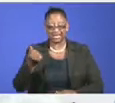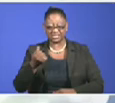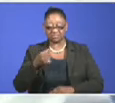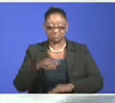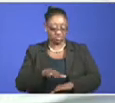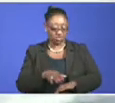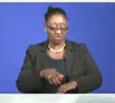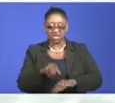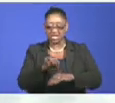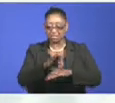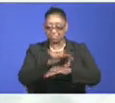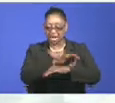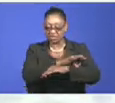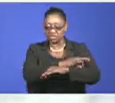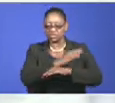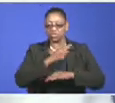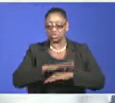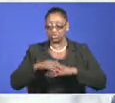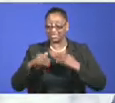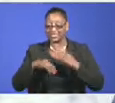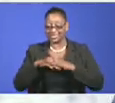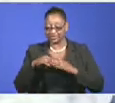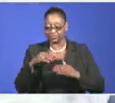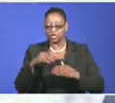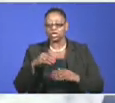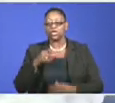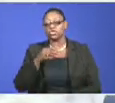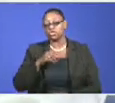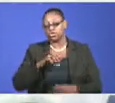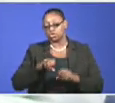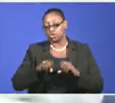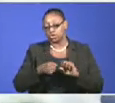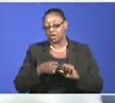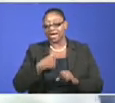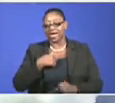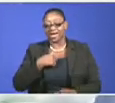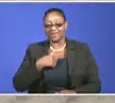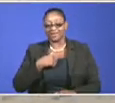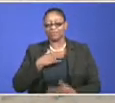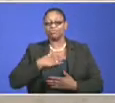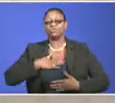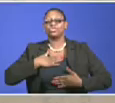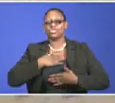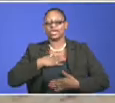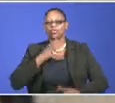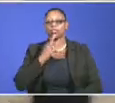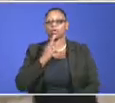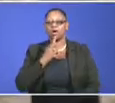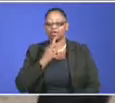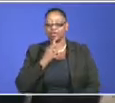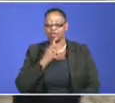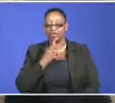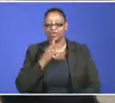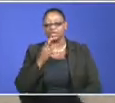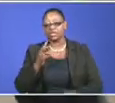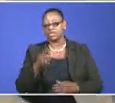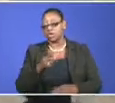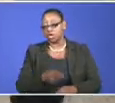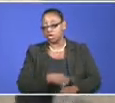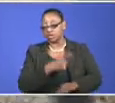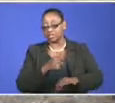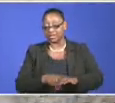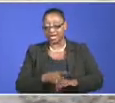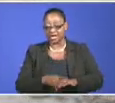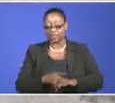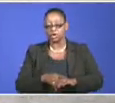skin. So I have a great appreciation for water and the need for it. For a Long Island native, member of Parliament